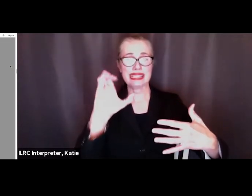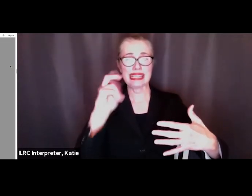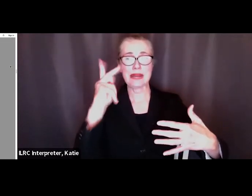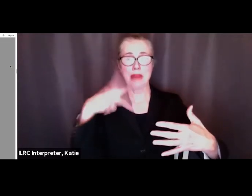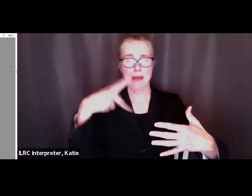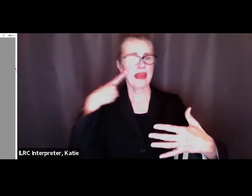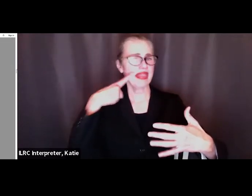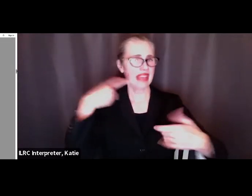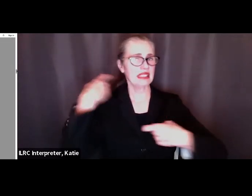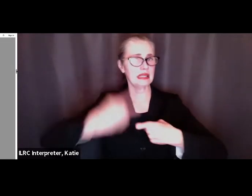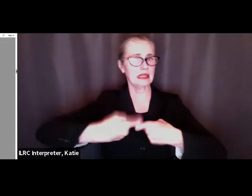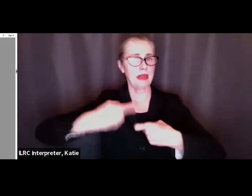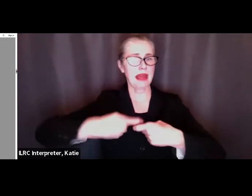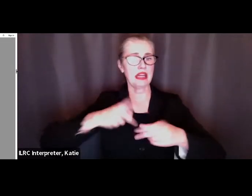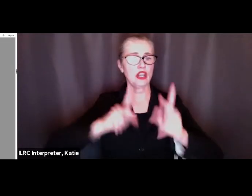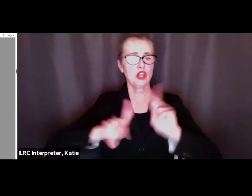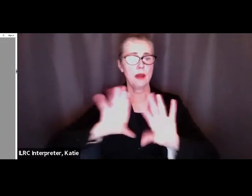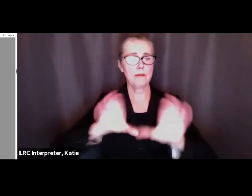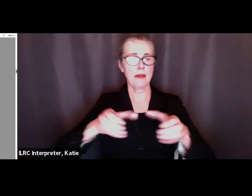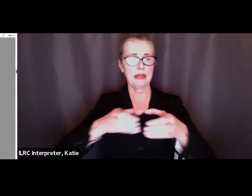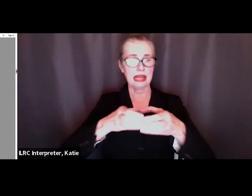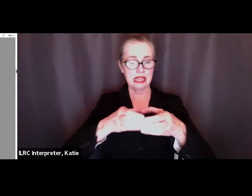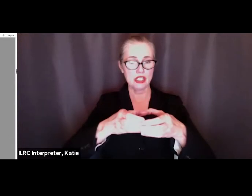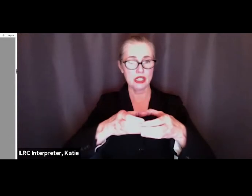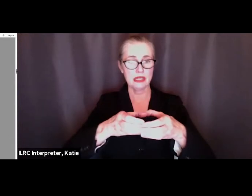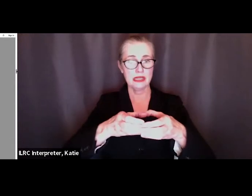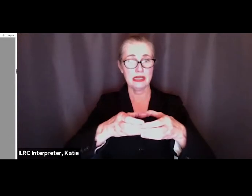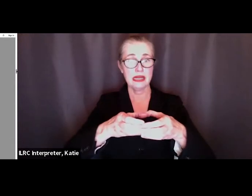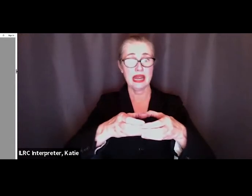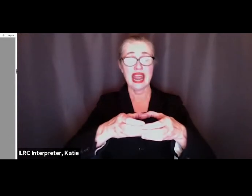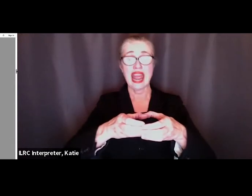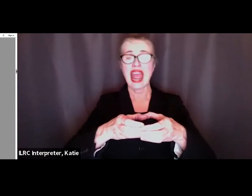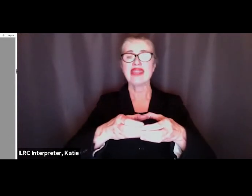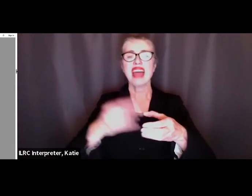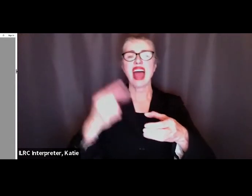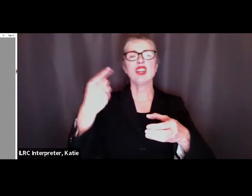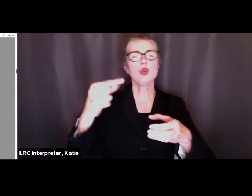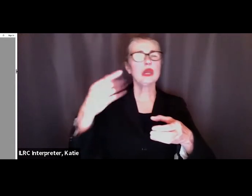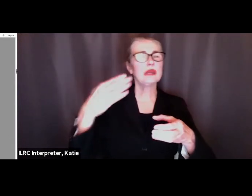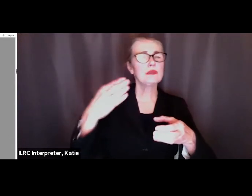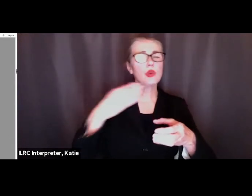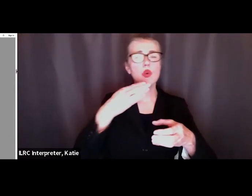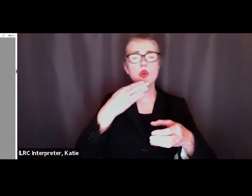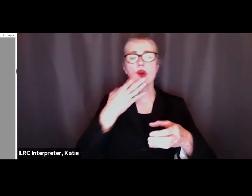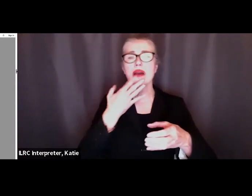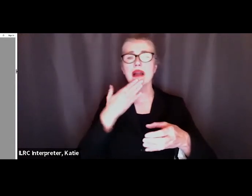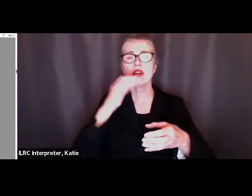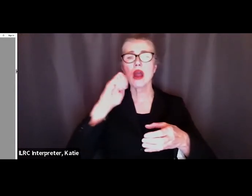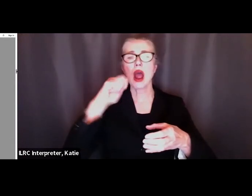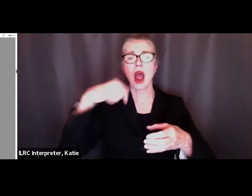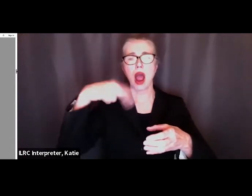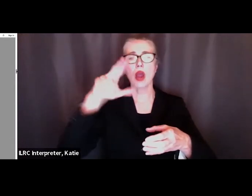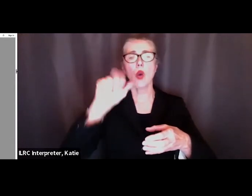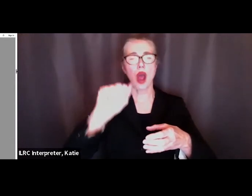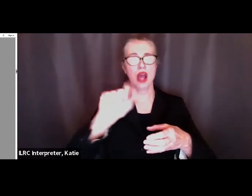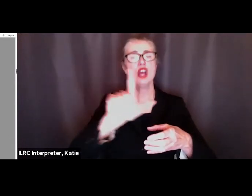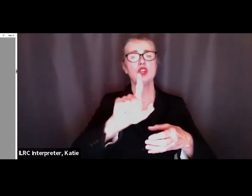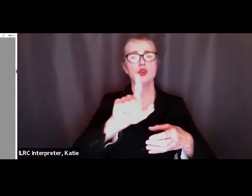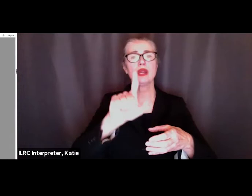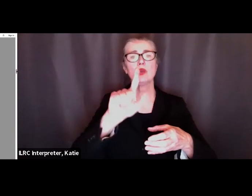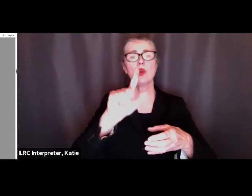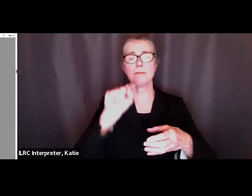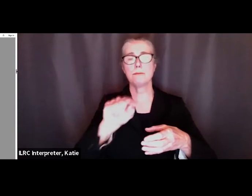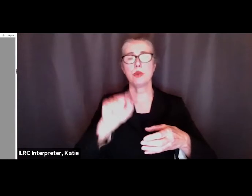population and then in the aqua green color there um 21.2 in the